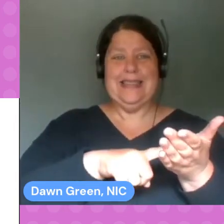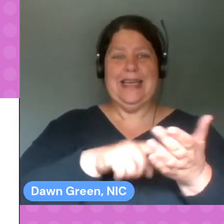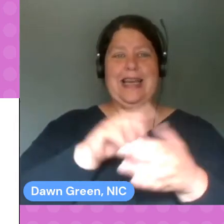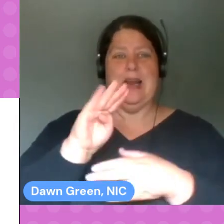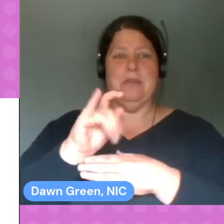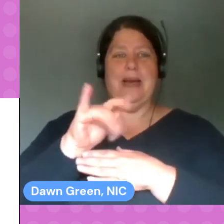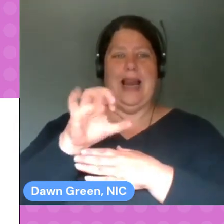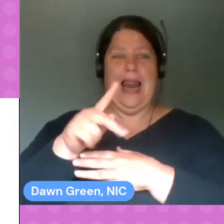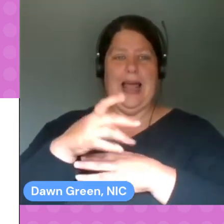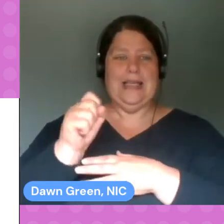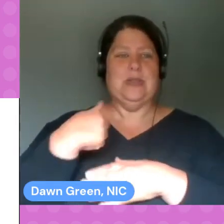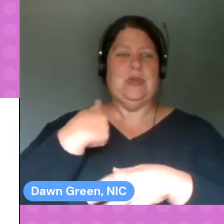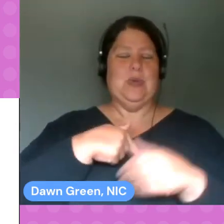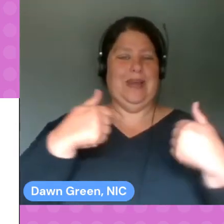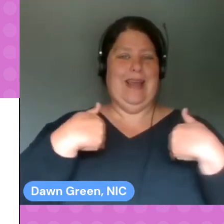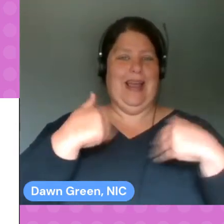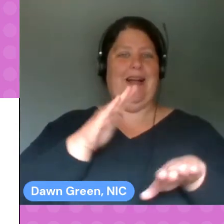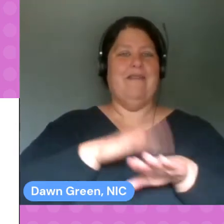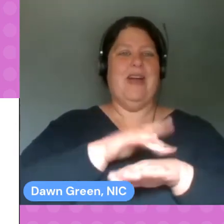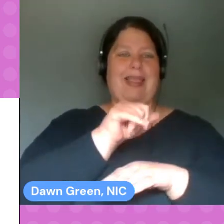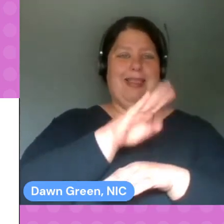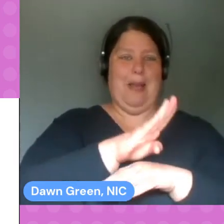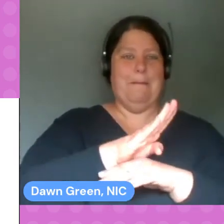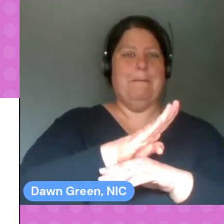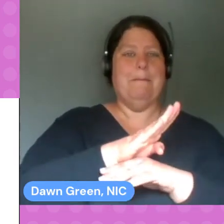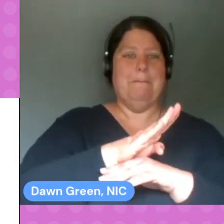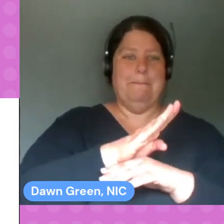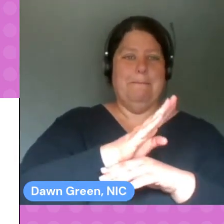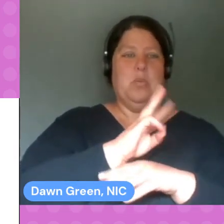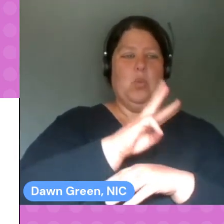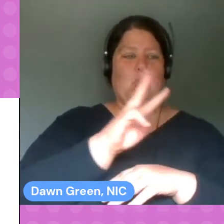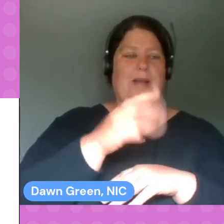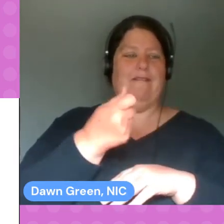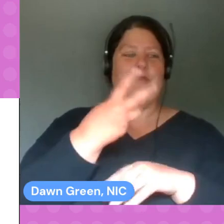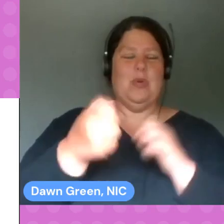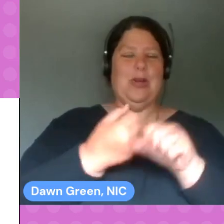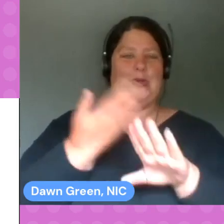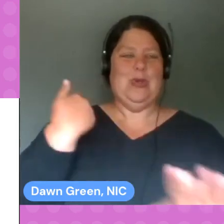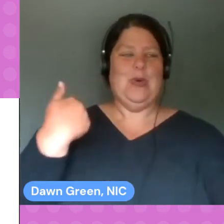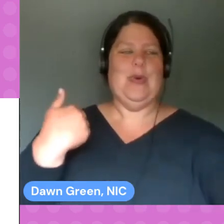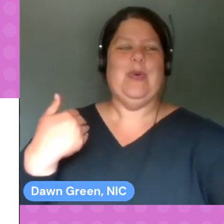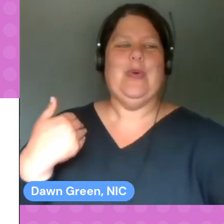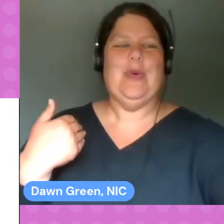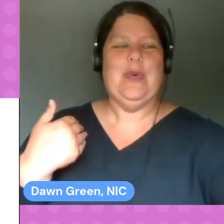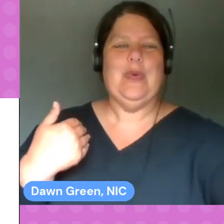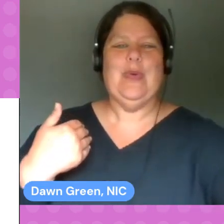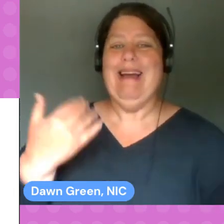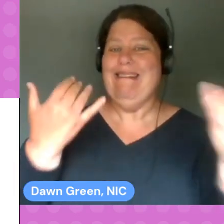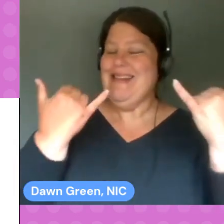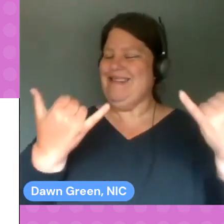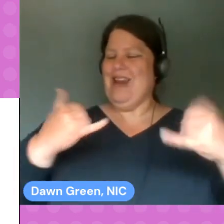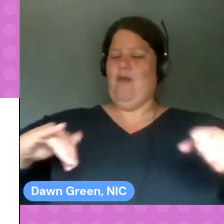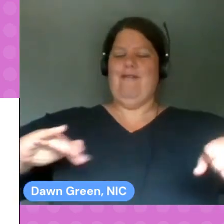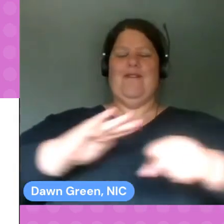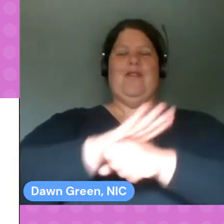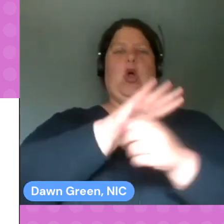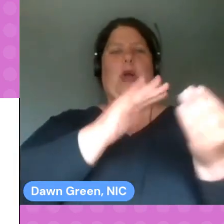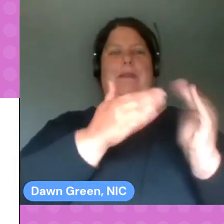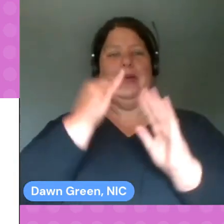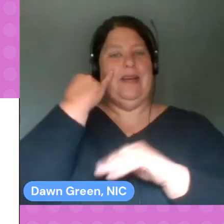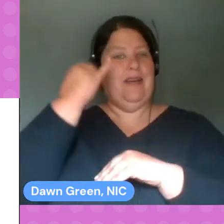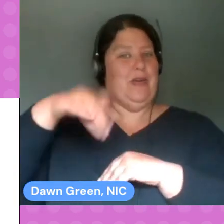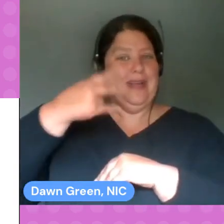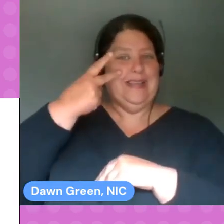that we put up on the Scratch Lab site a few years ago. We're finally bringing those to everyone, to the full community. So if you haven't seen